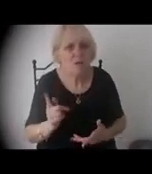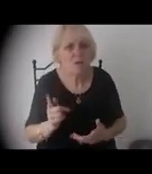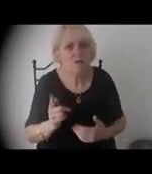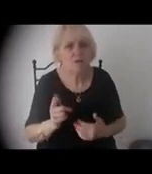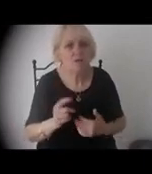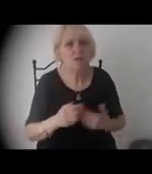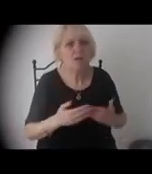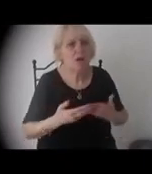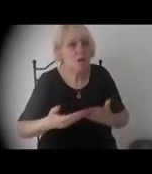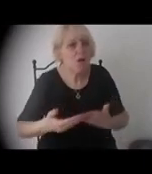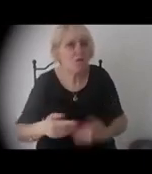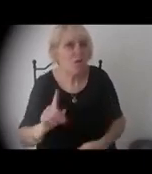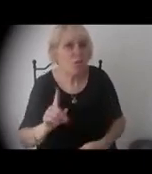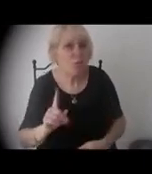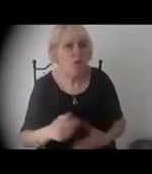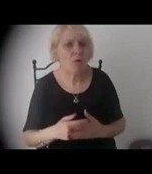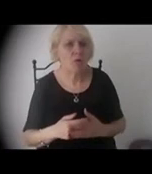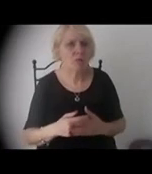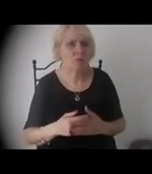offer them?